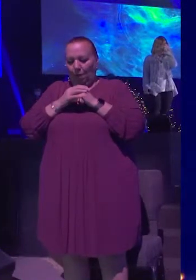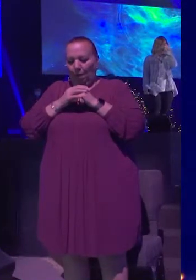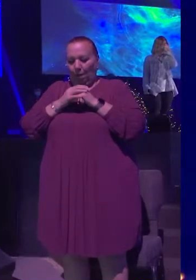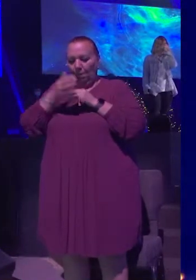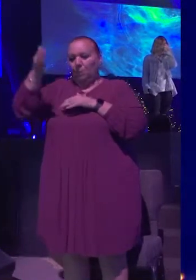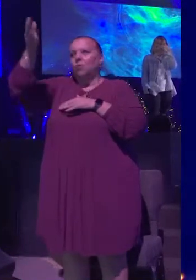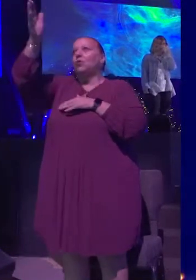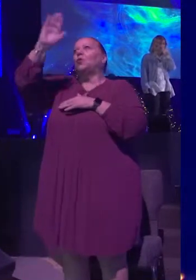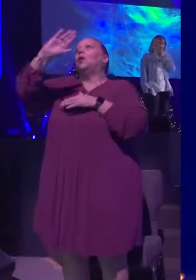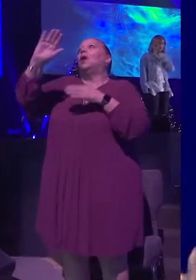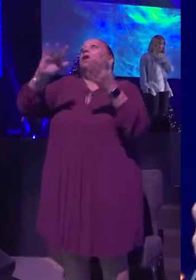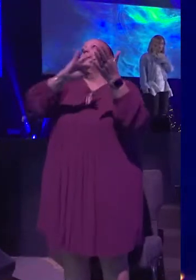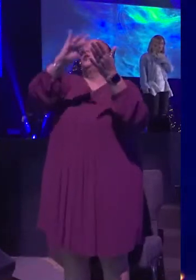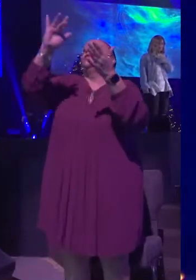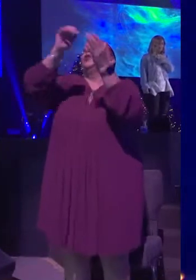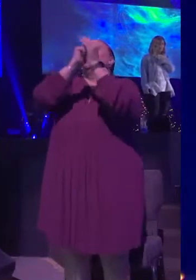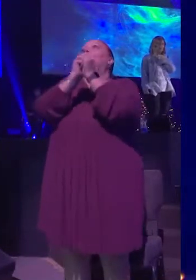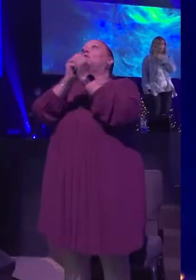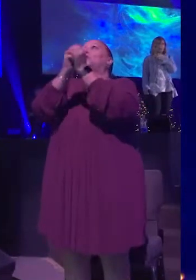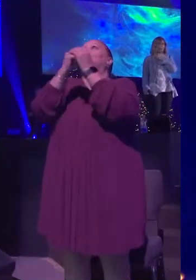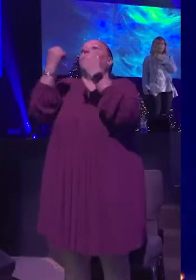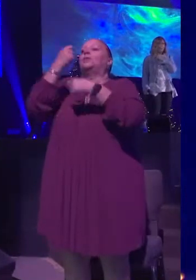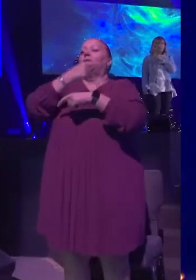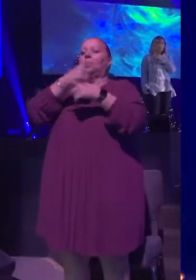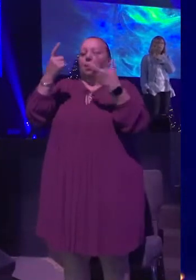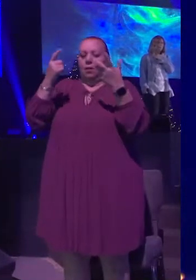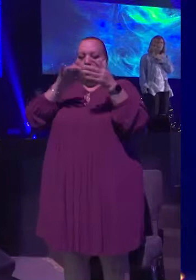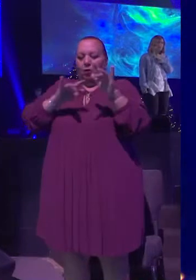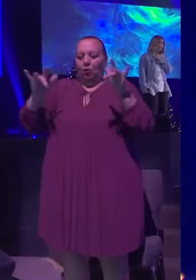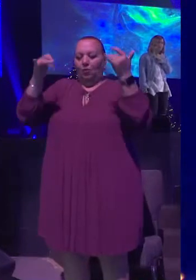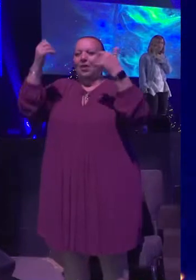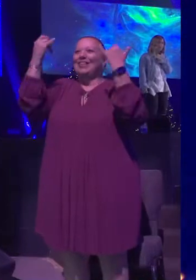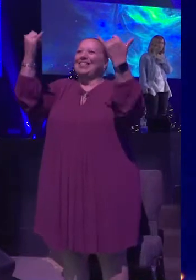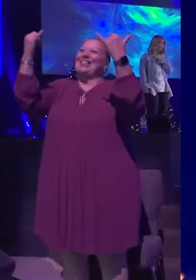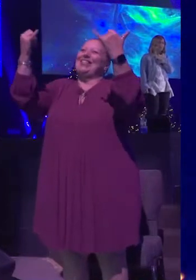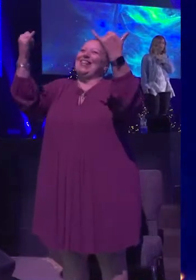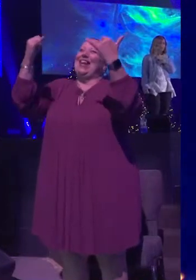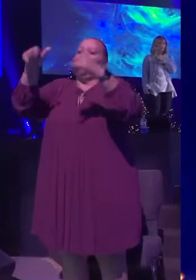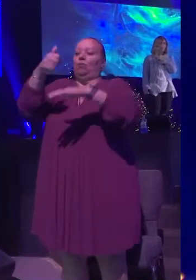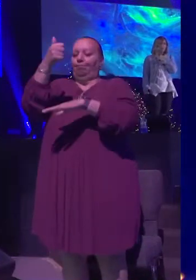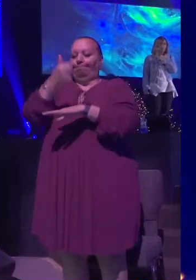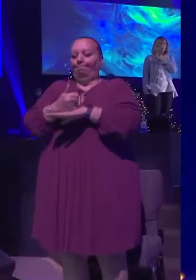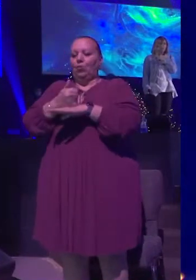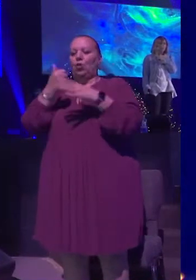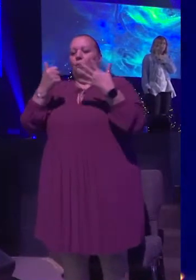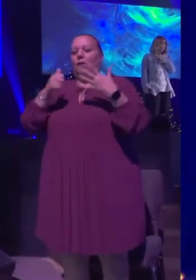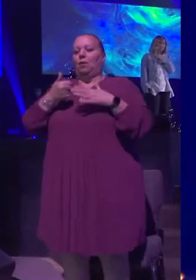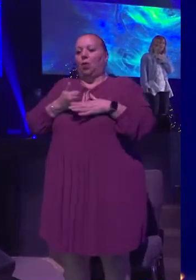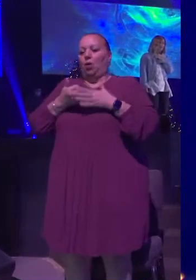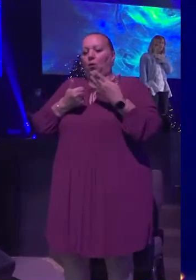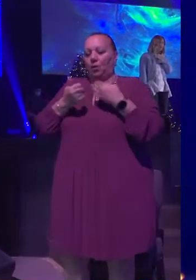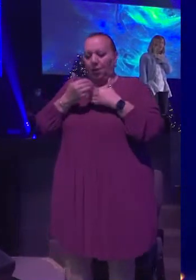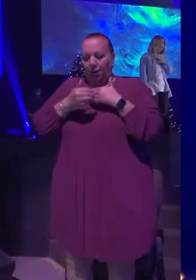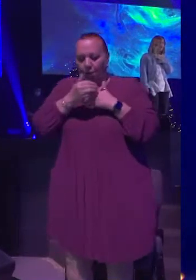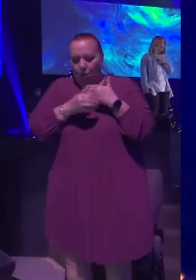So God, be glorified in our worship today. Be glorified now in this moment where we set apart, that we take a piece of bread and we